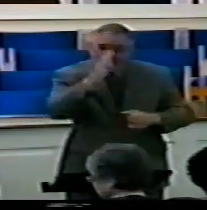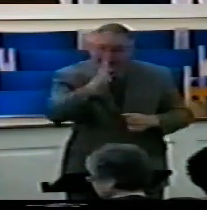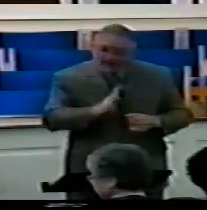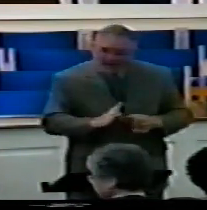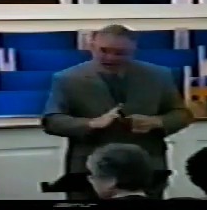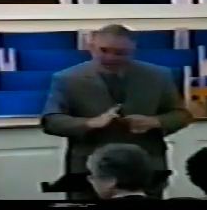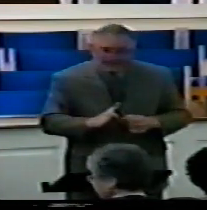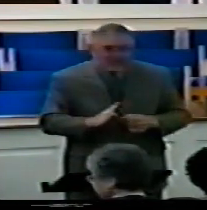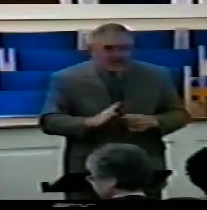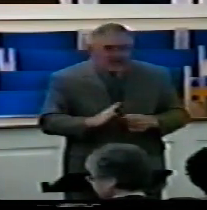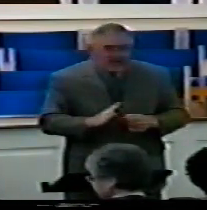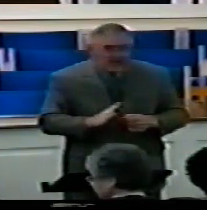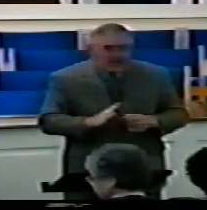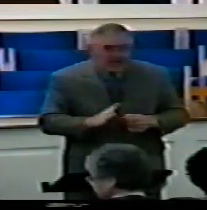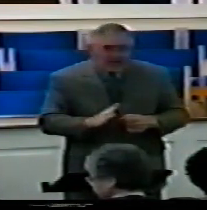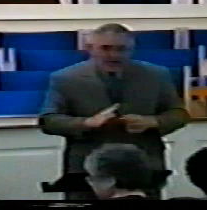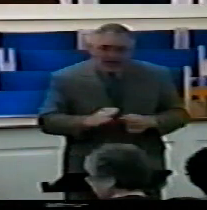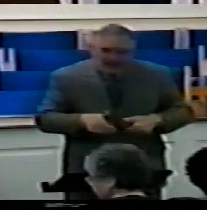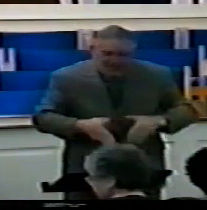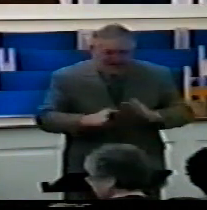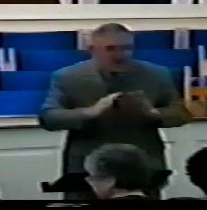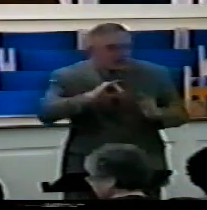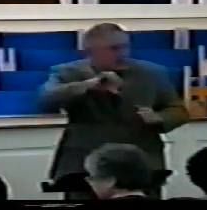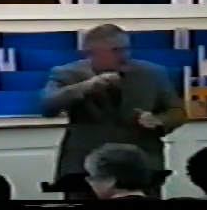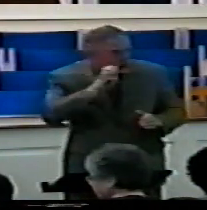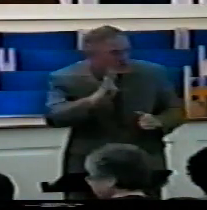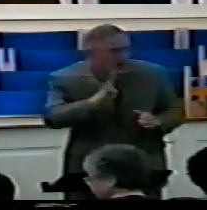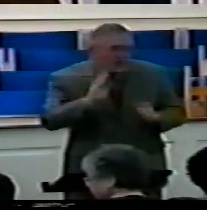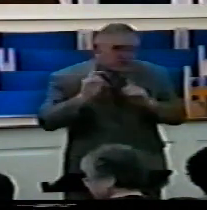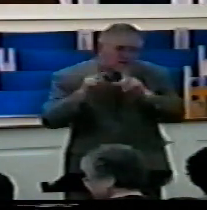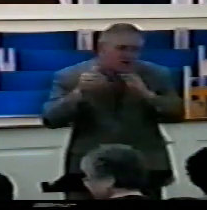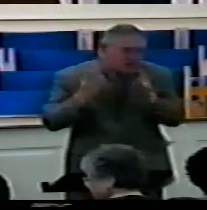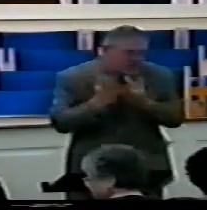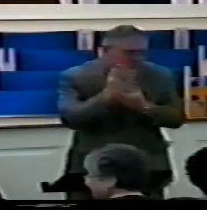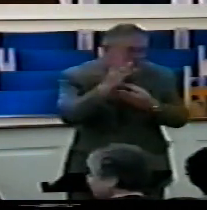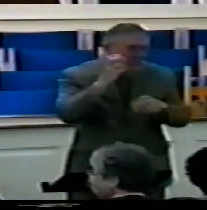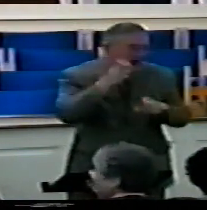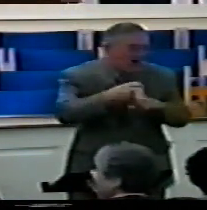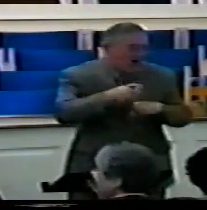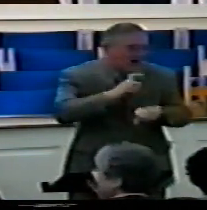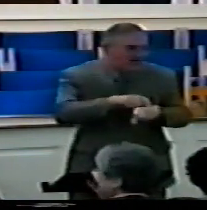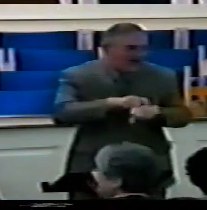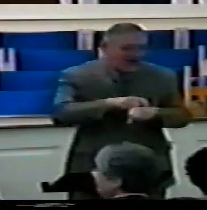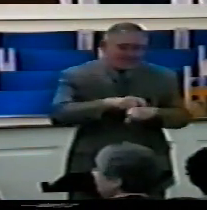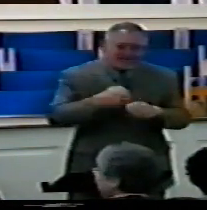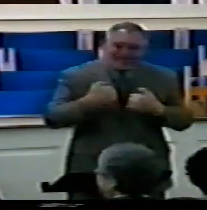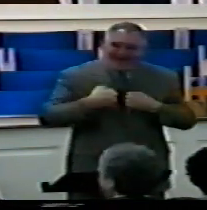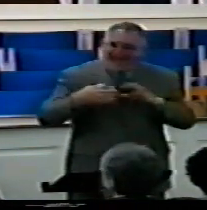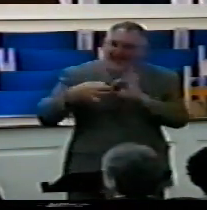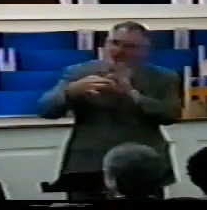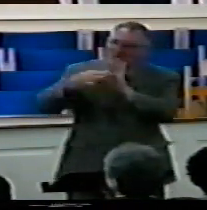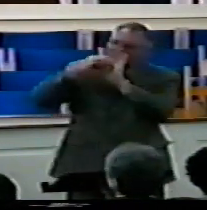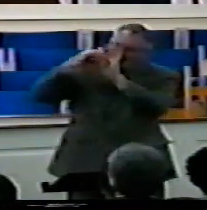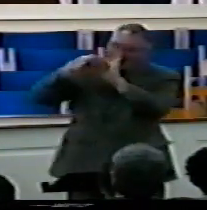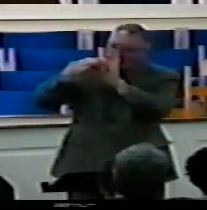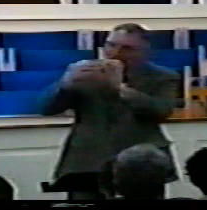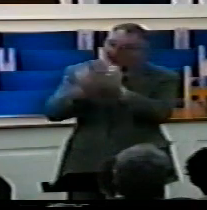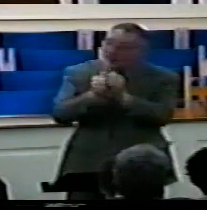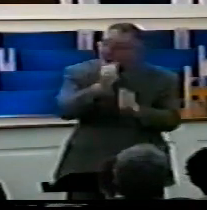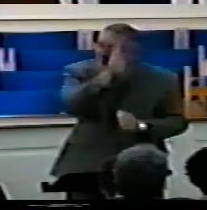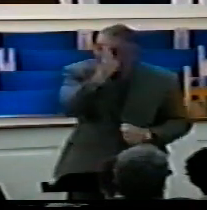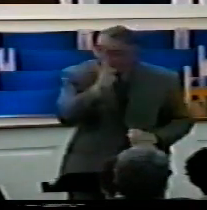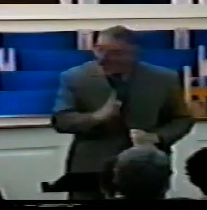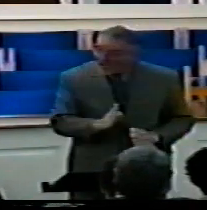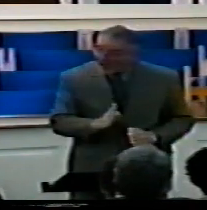to go through the valley. Why? Job said, I know my Redeemer liveth. He had a relationship with God. But after the valley, after the